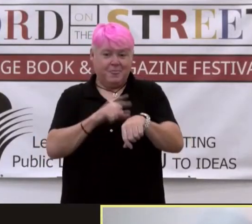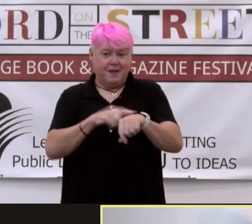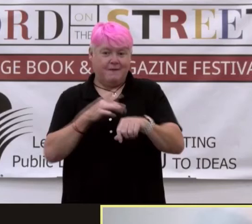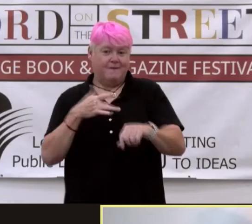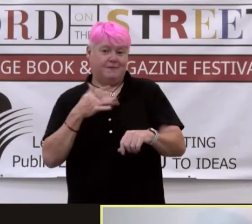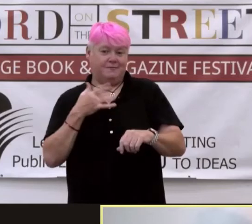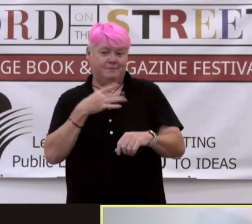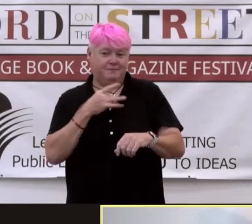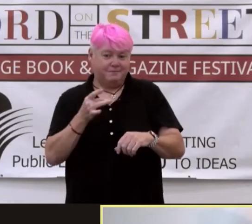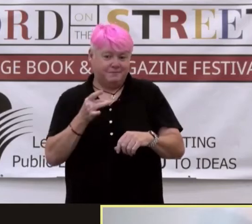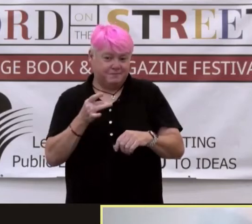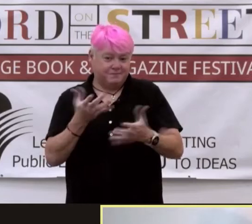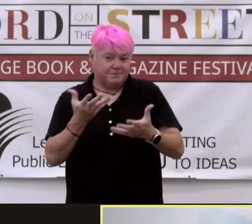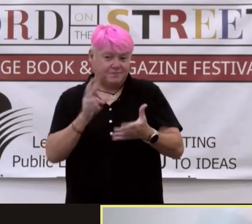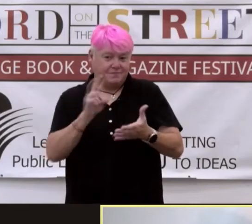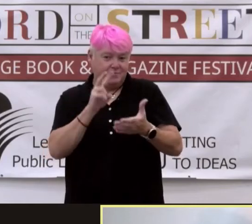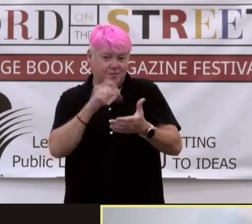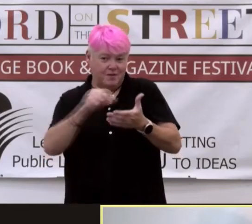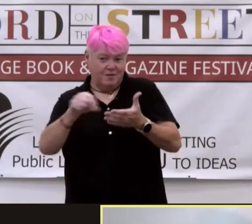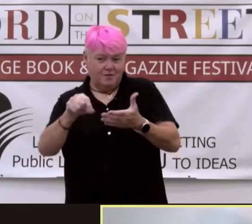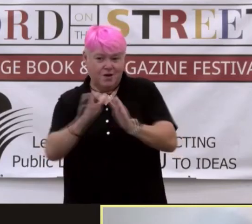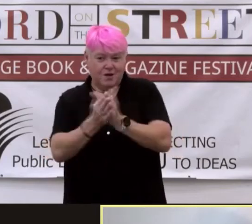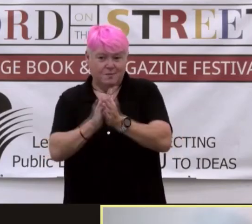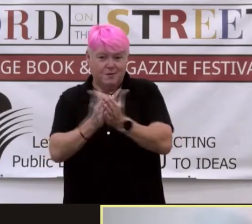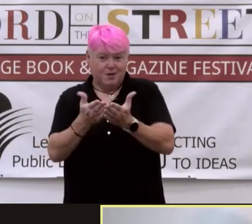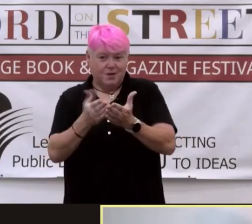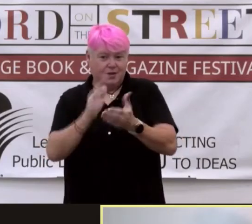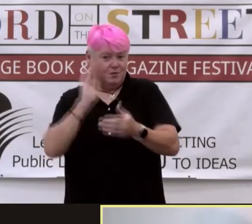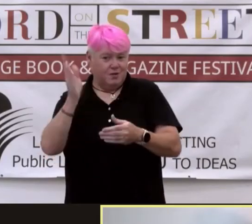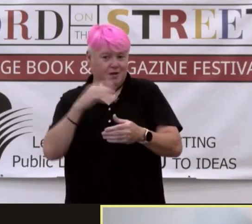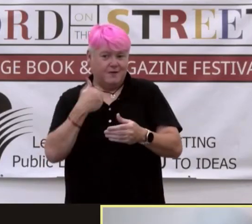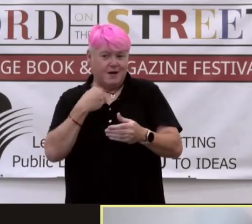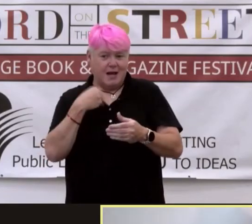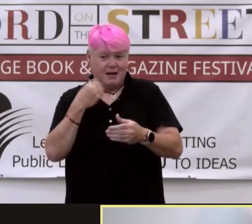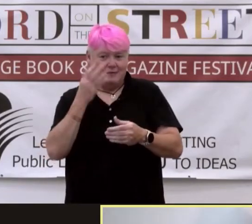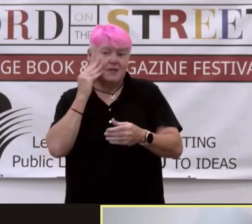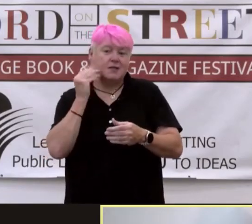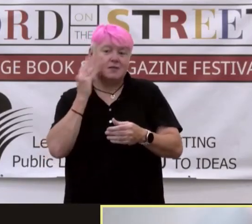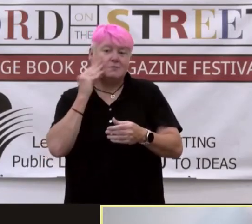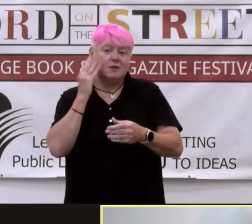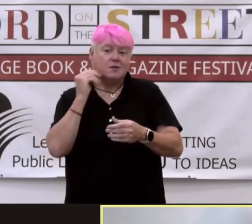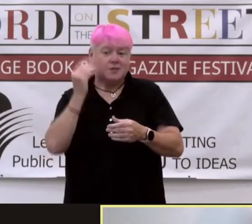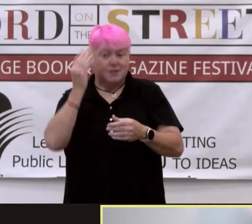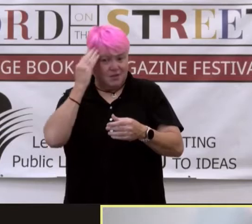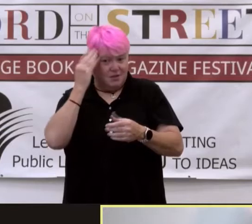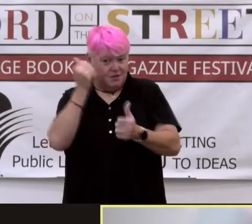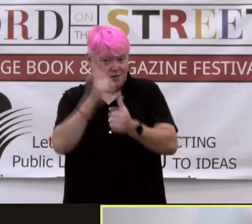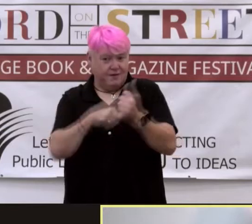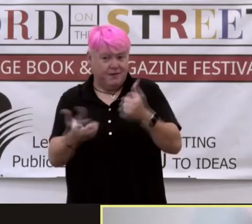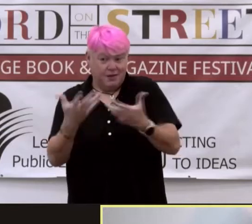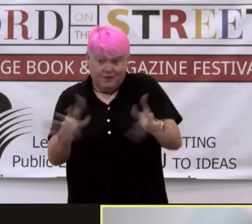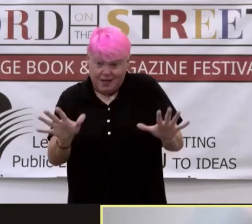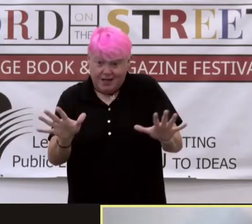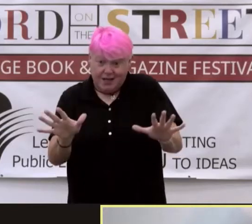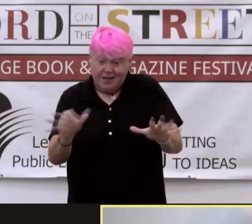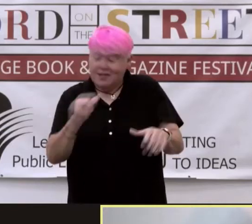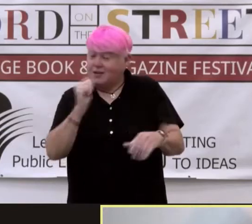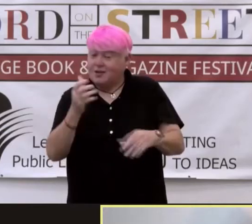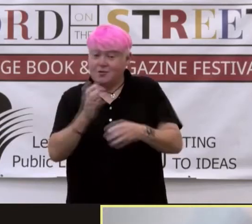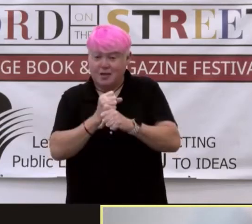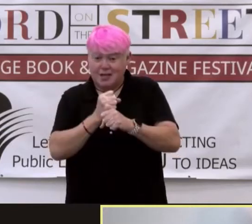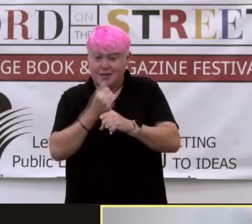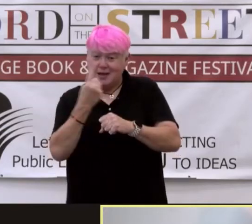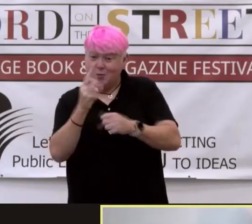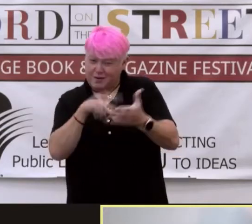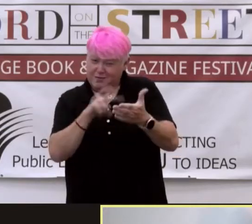when you write a book, you never have the experience of, like, everything that you've done, and you don't get that one read